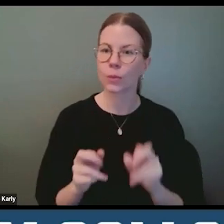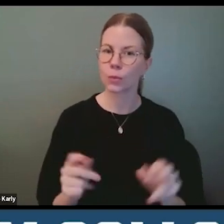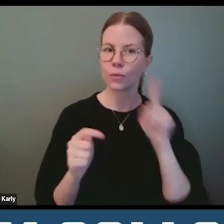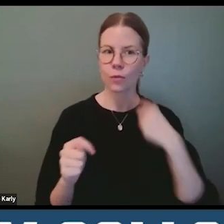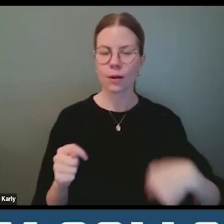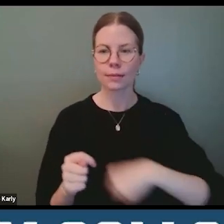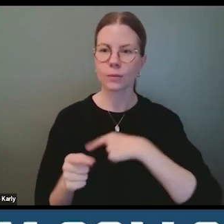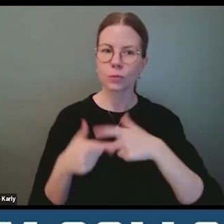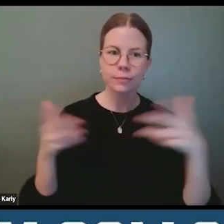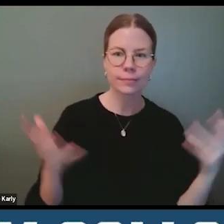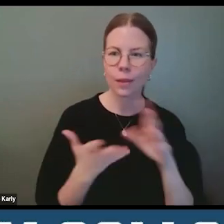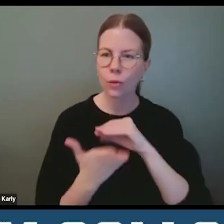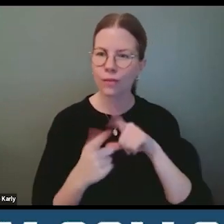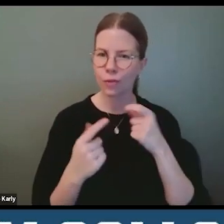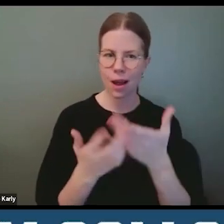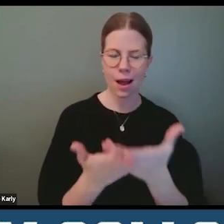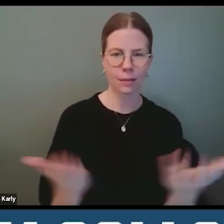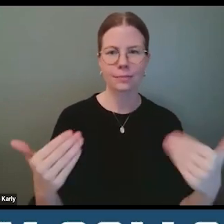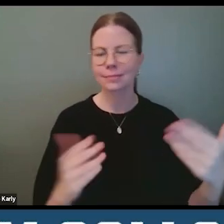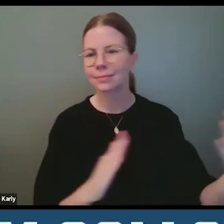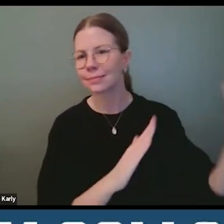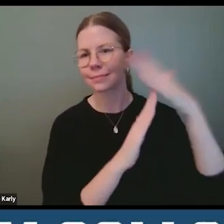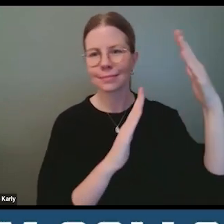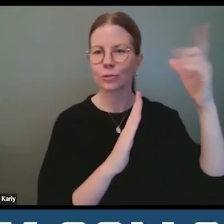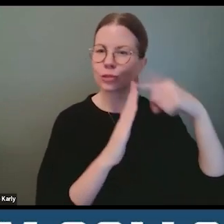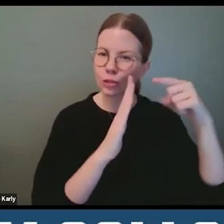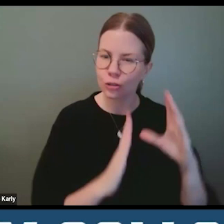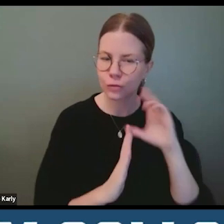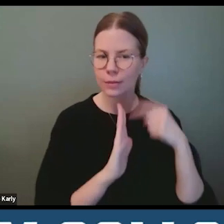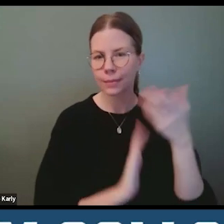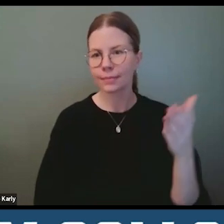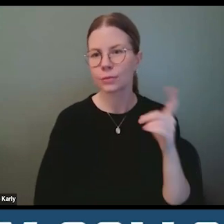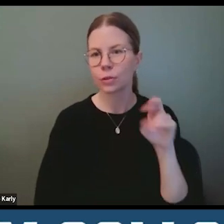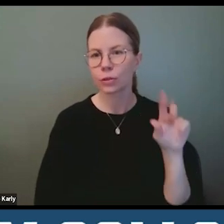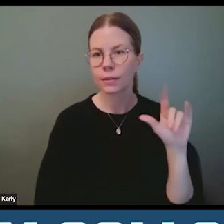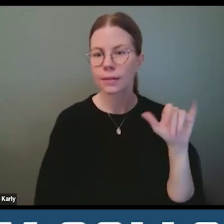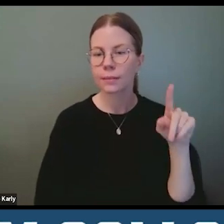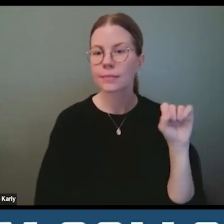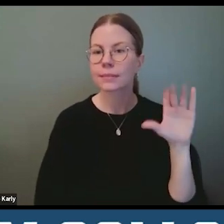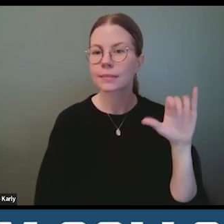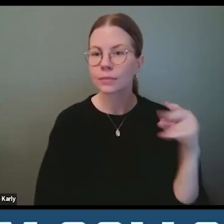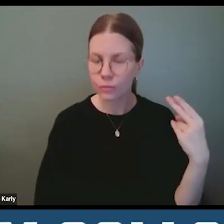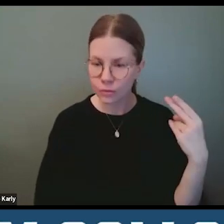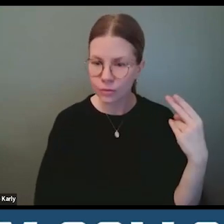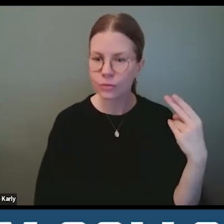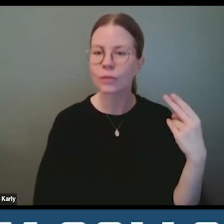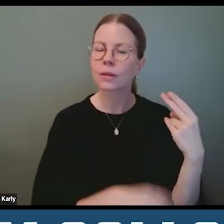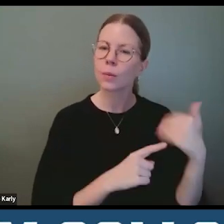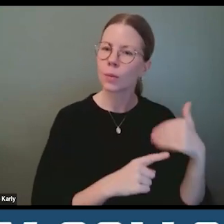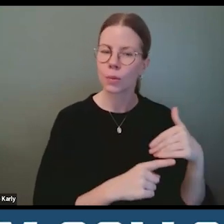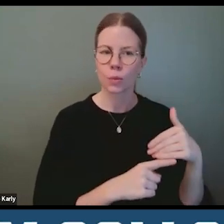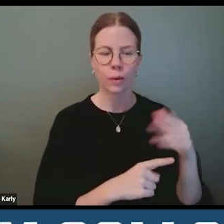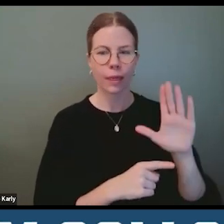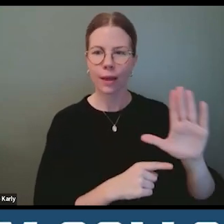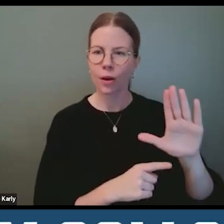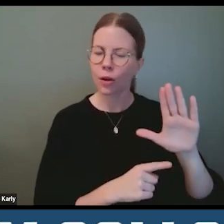world-class researchers, such as Dr. Lipsitch, on impactful and really cross-cutting research. This is